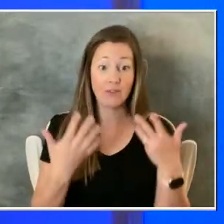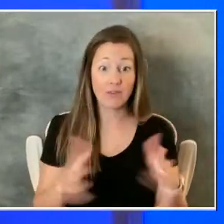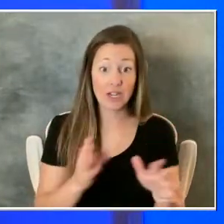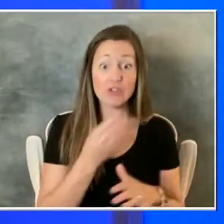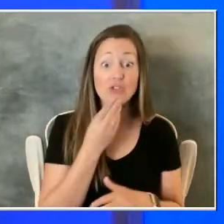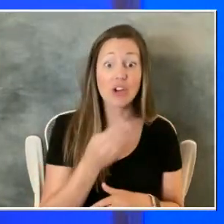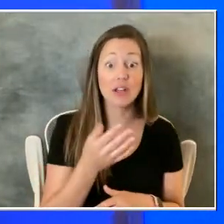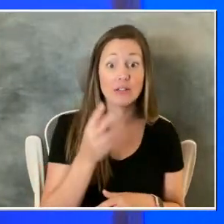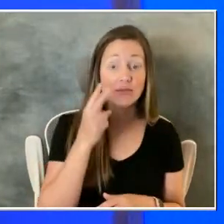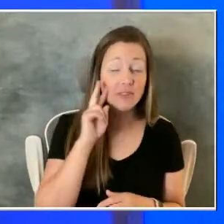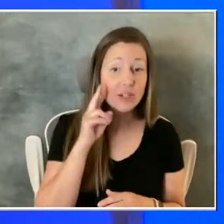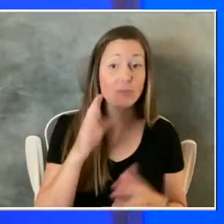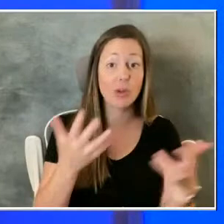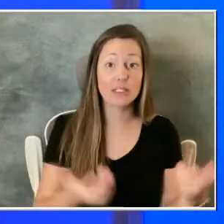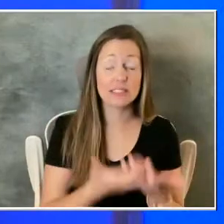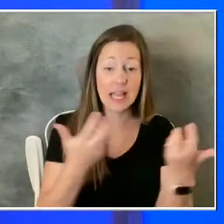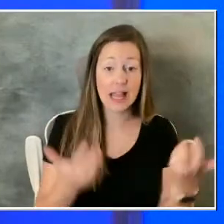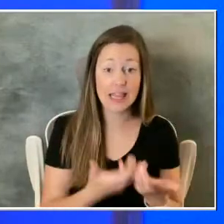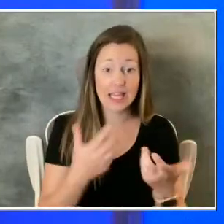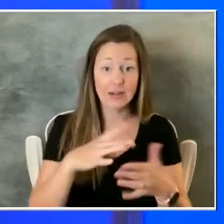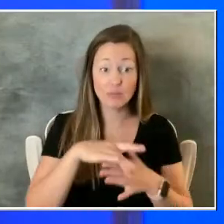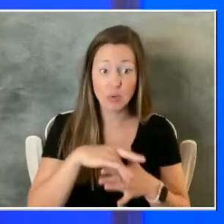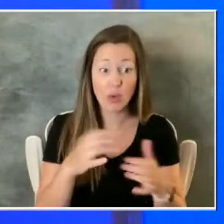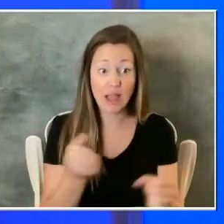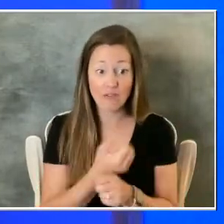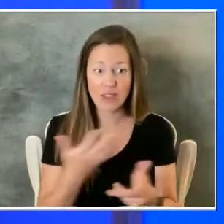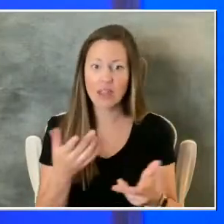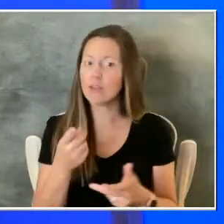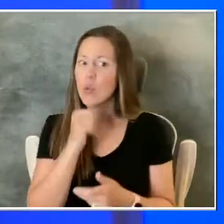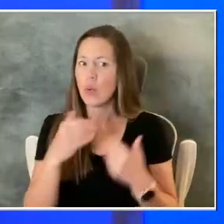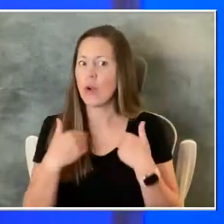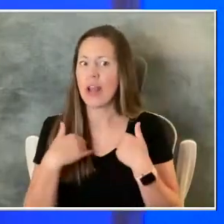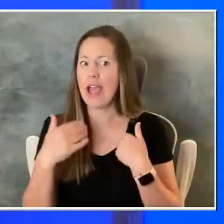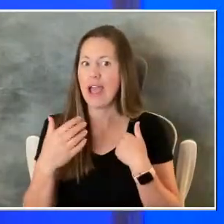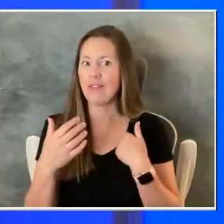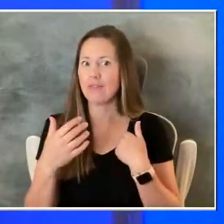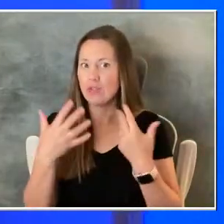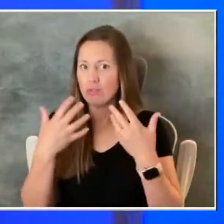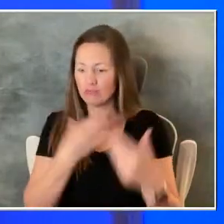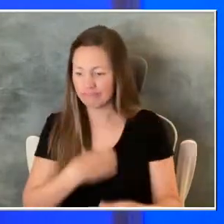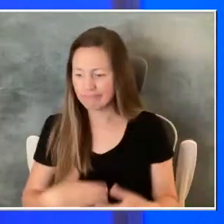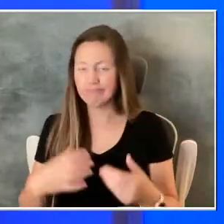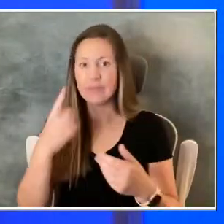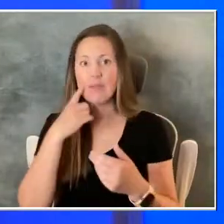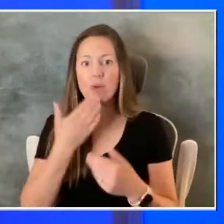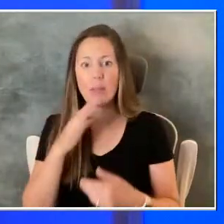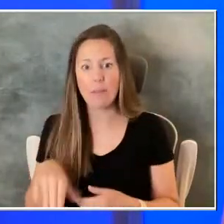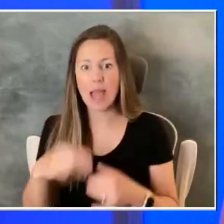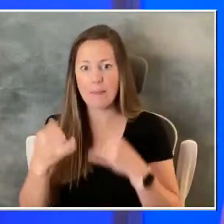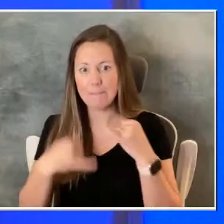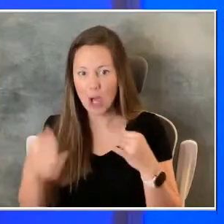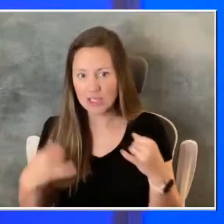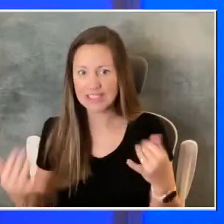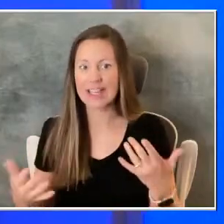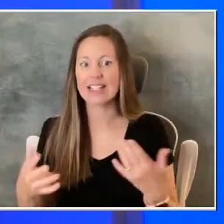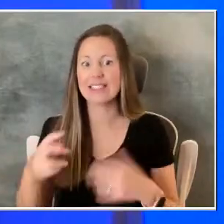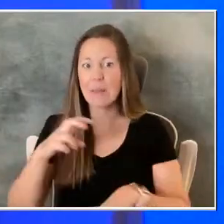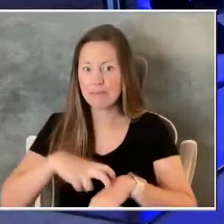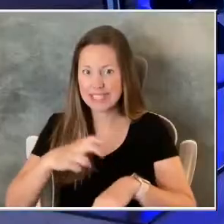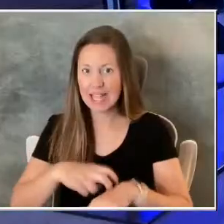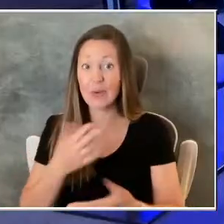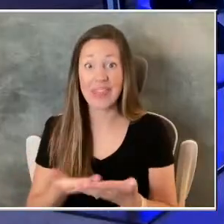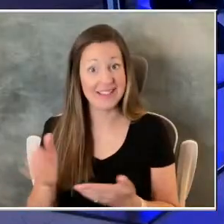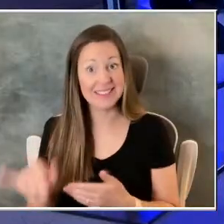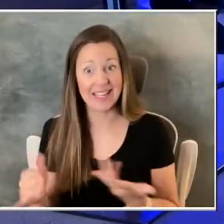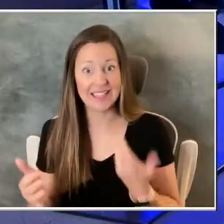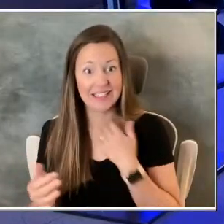and the protein, you don't have the cravings for those bad pastas and potatoes. I wasn't a sweet eater,